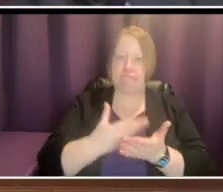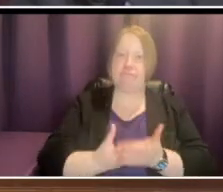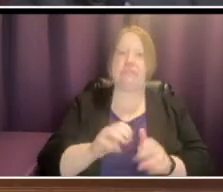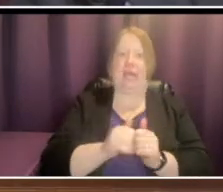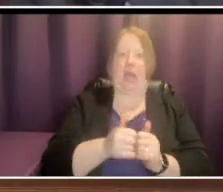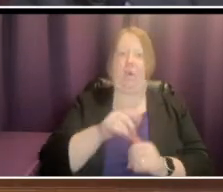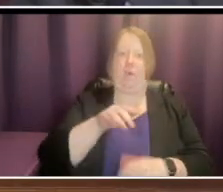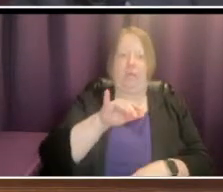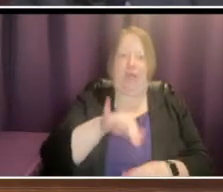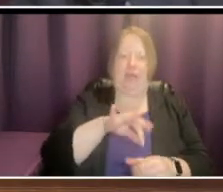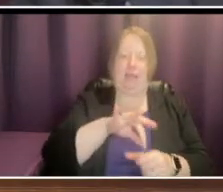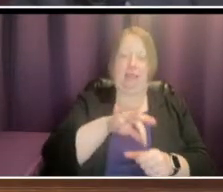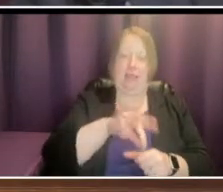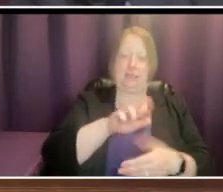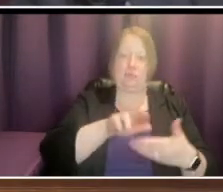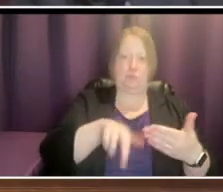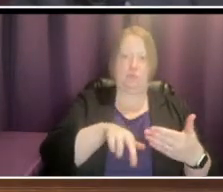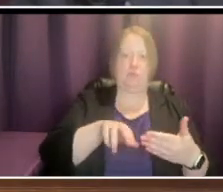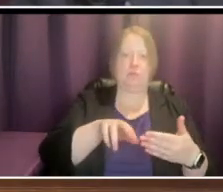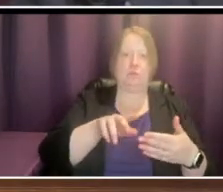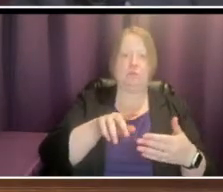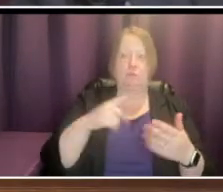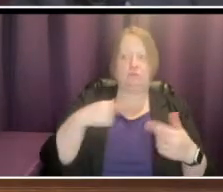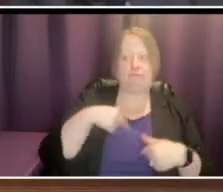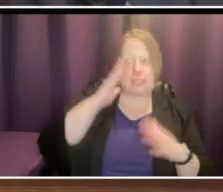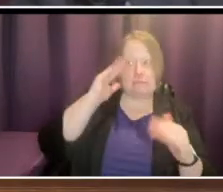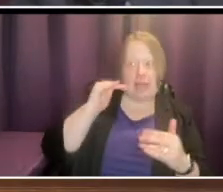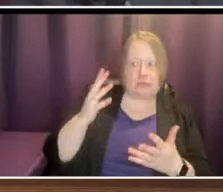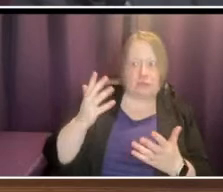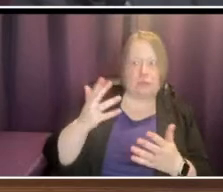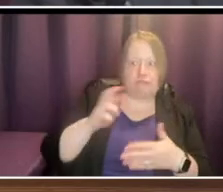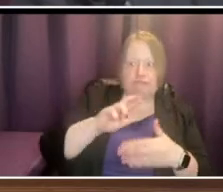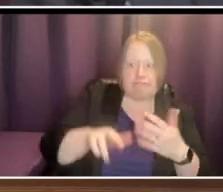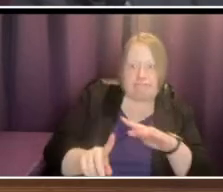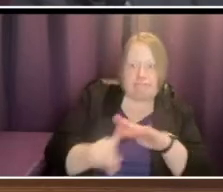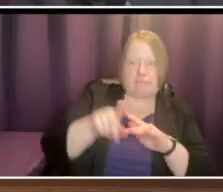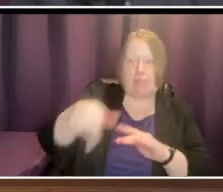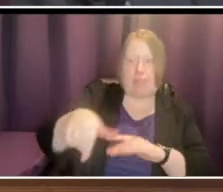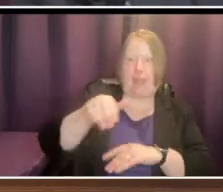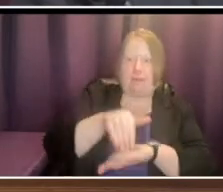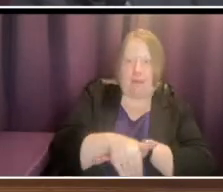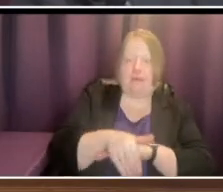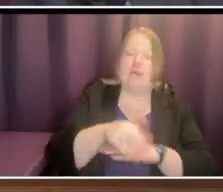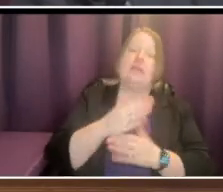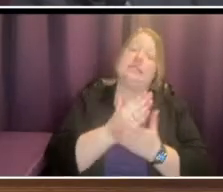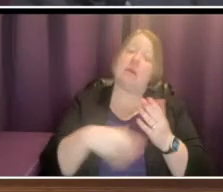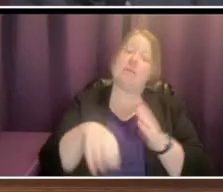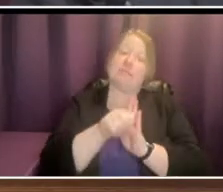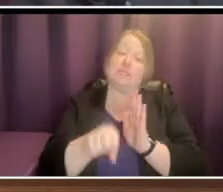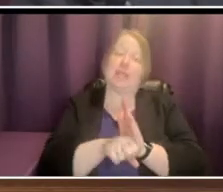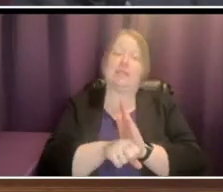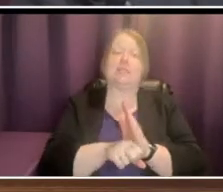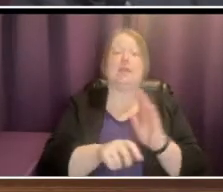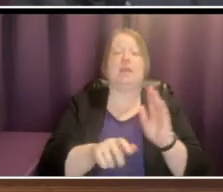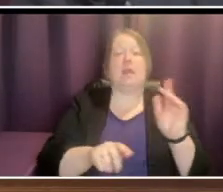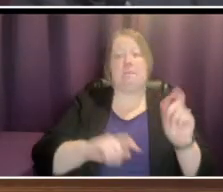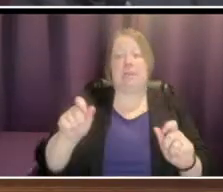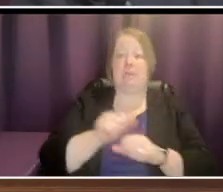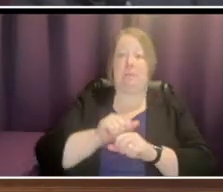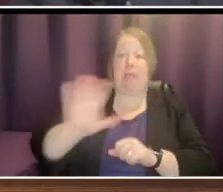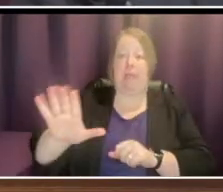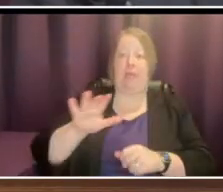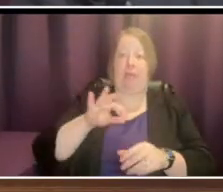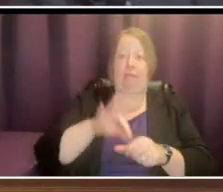were expected to come in that night. In certain states, ballots cast by mail before election day would